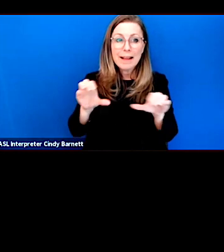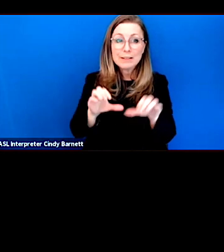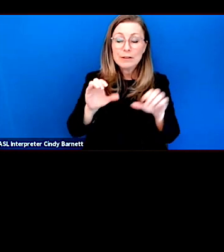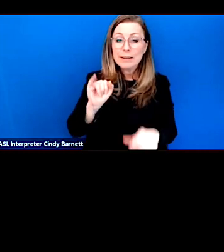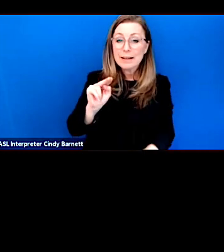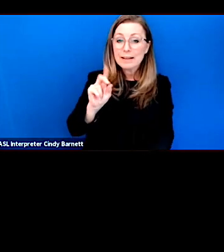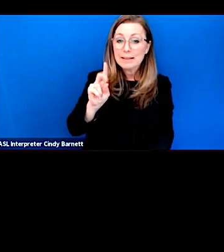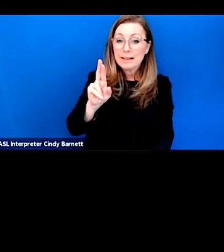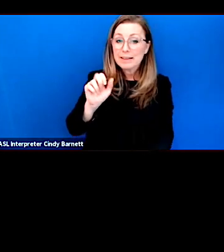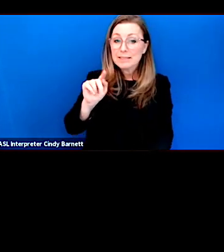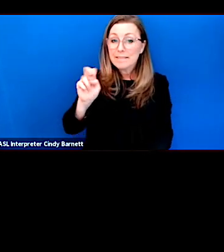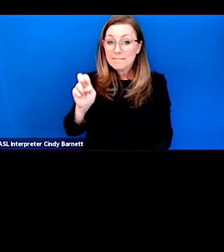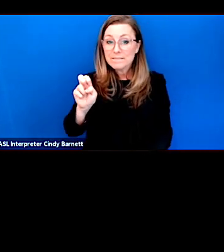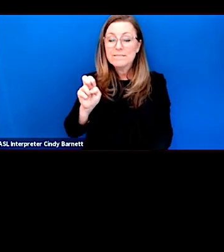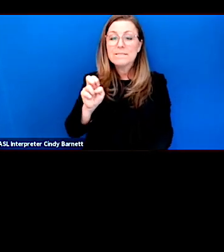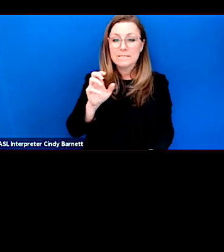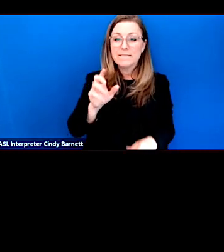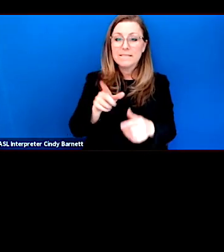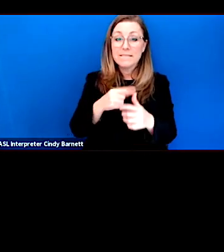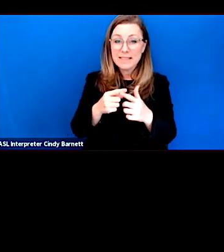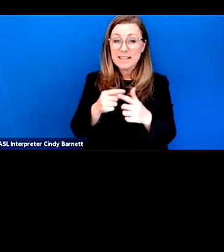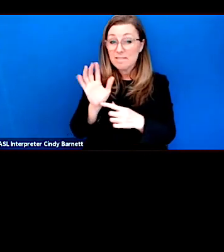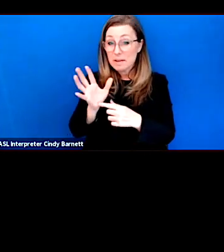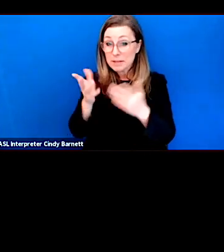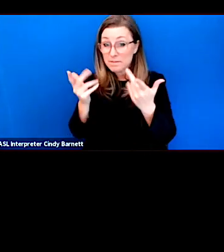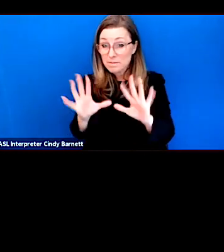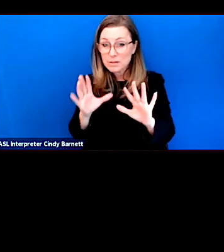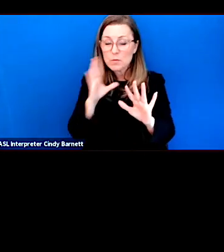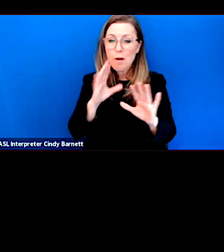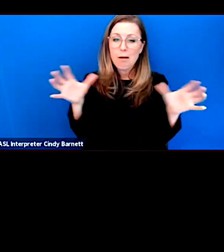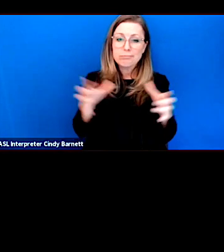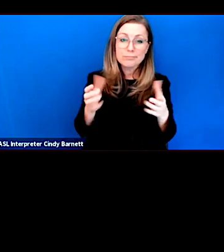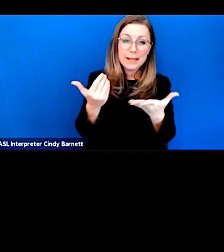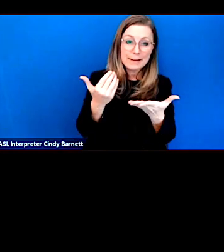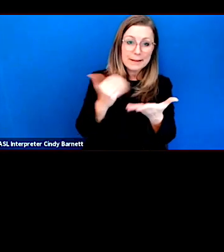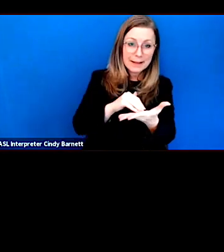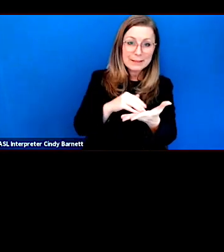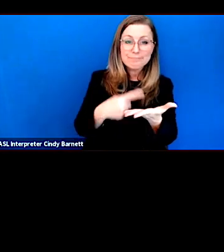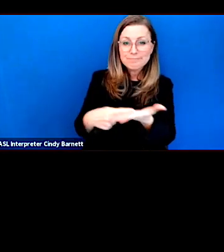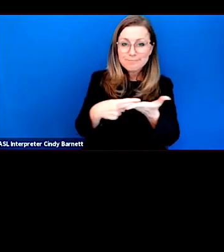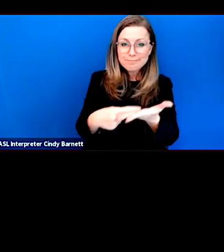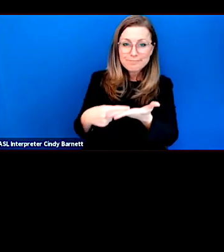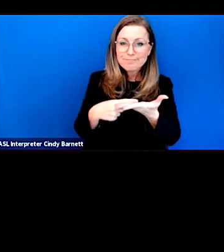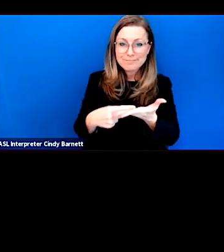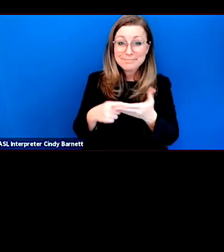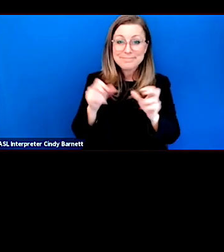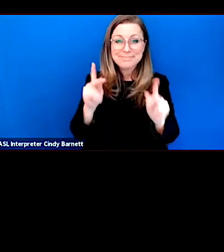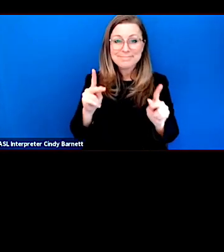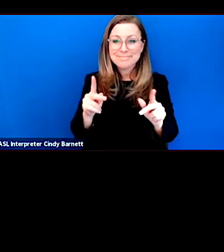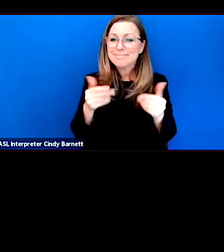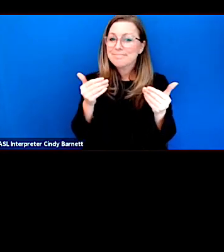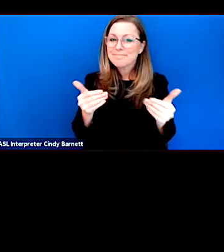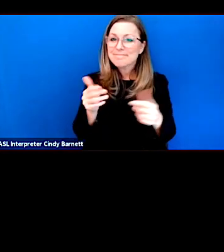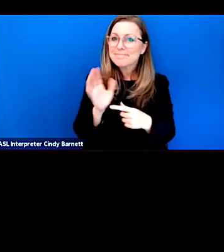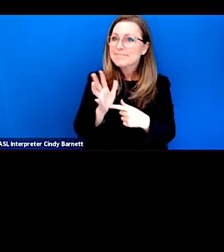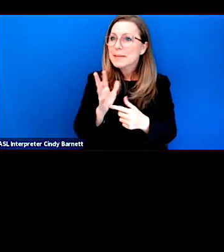another word cloud. So let's take those 5 minutes. And I will see you all in the next 5 minutes. So that